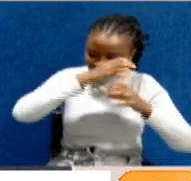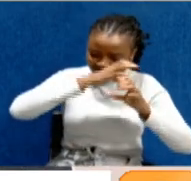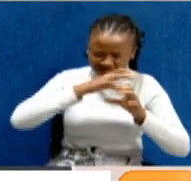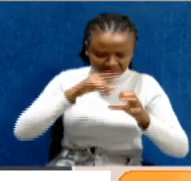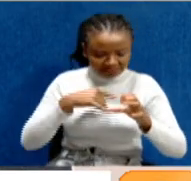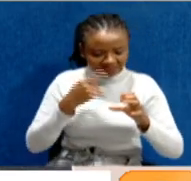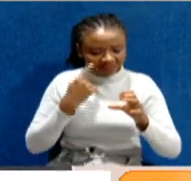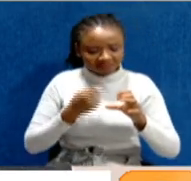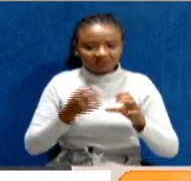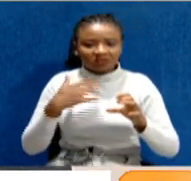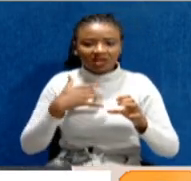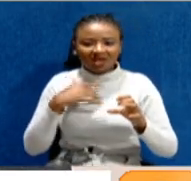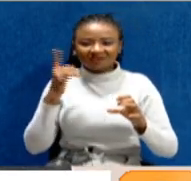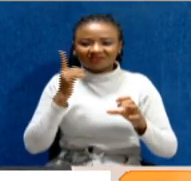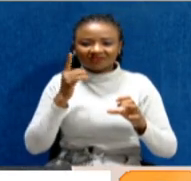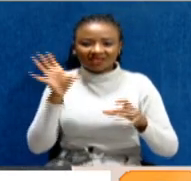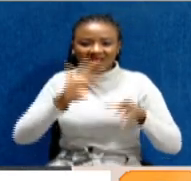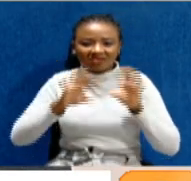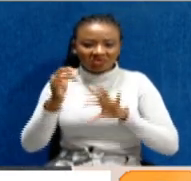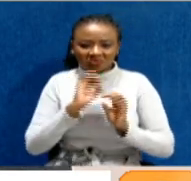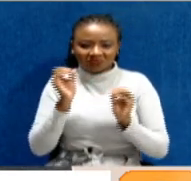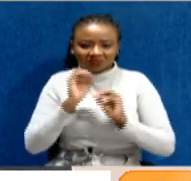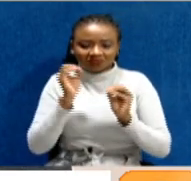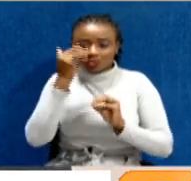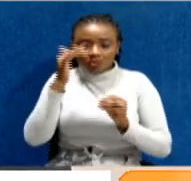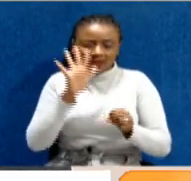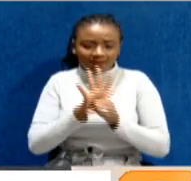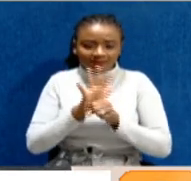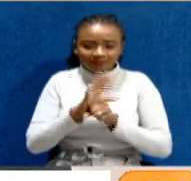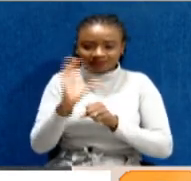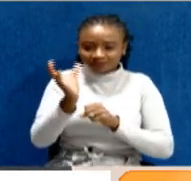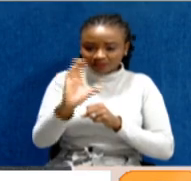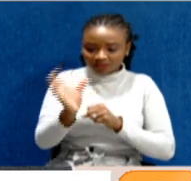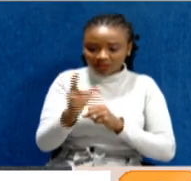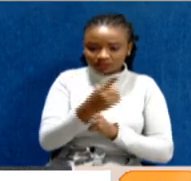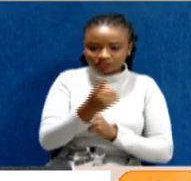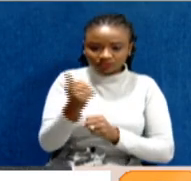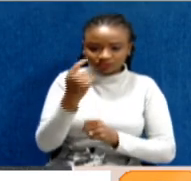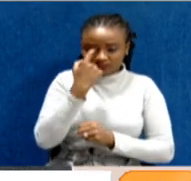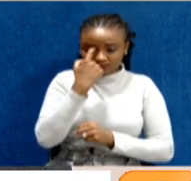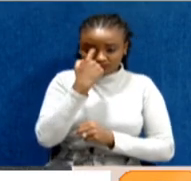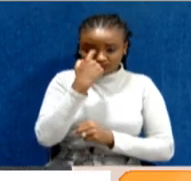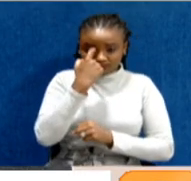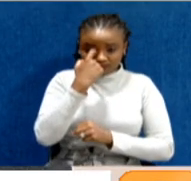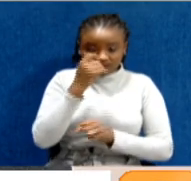have pesticide residues, because most consumers, as our